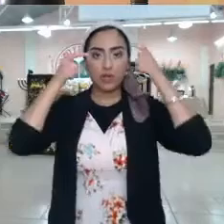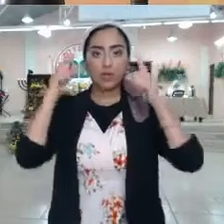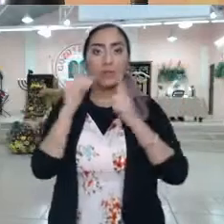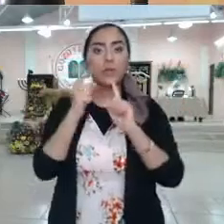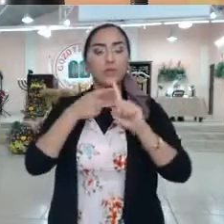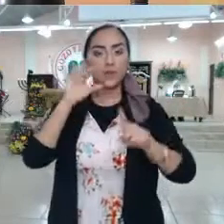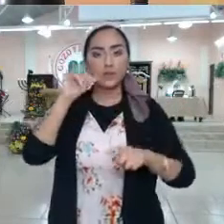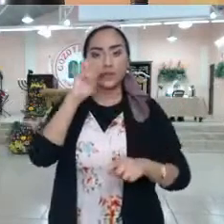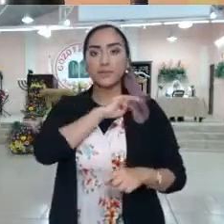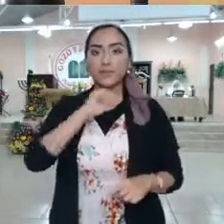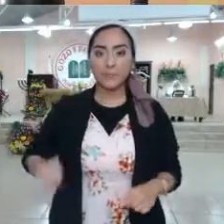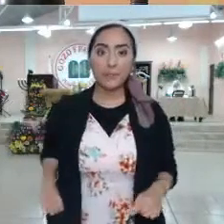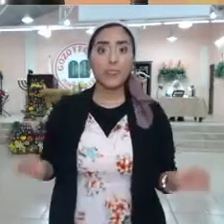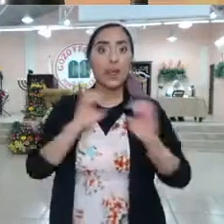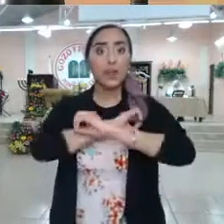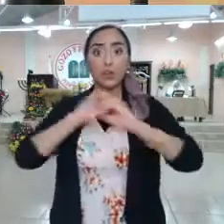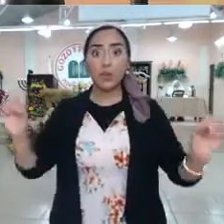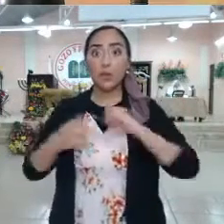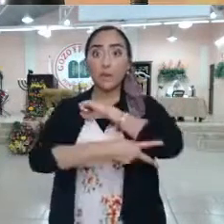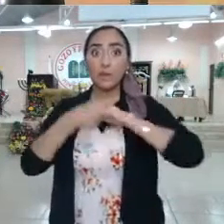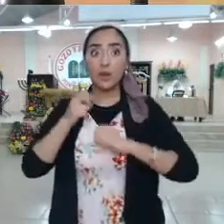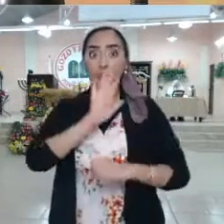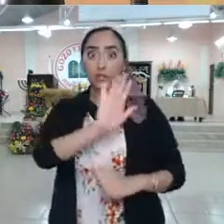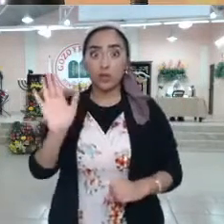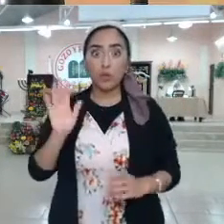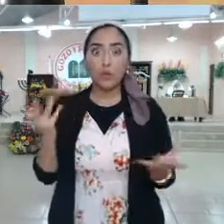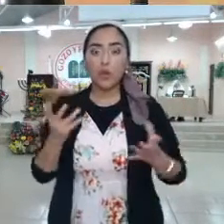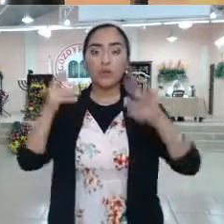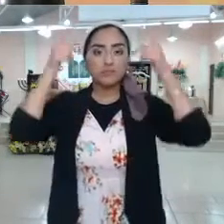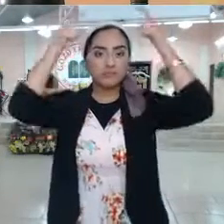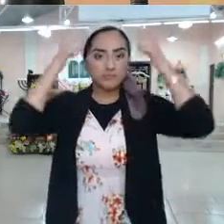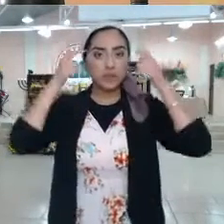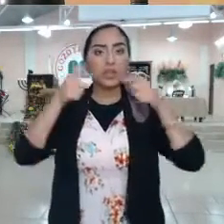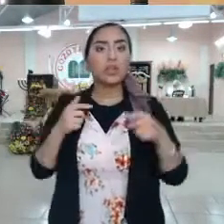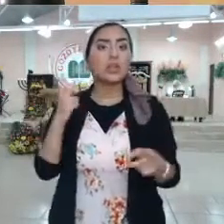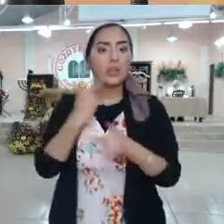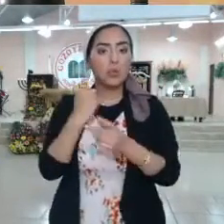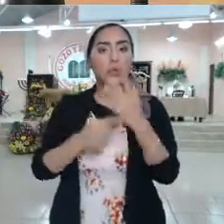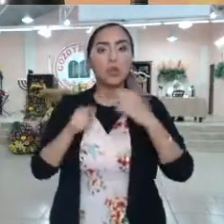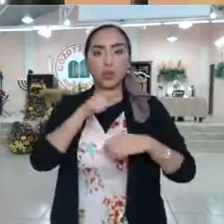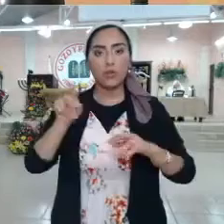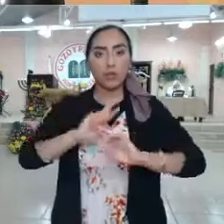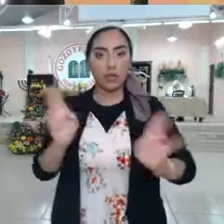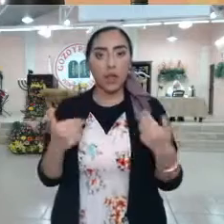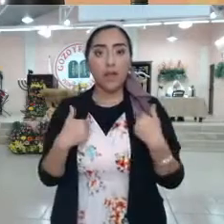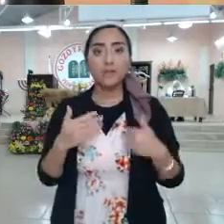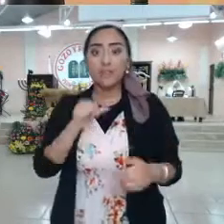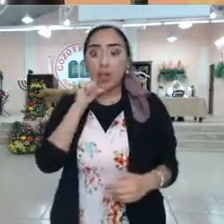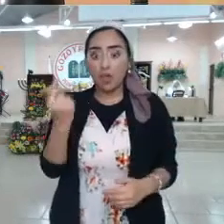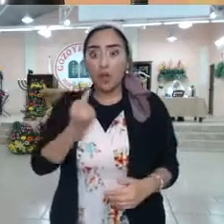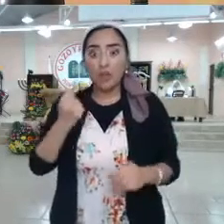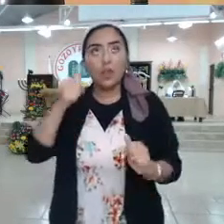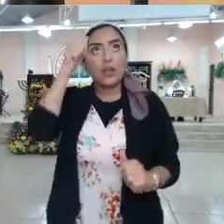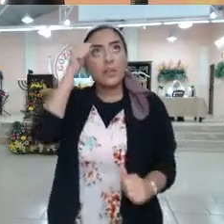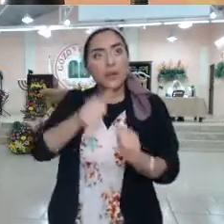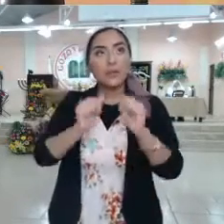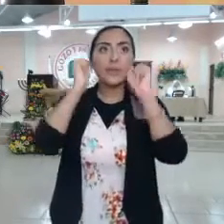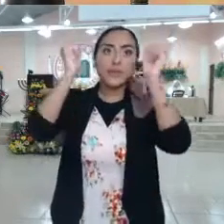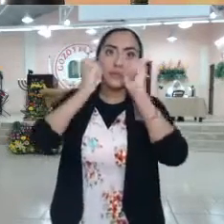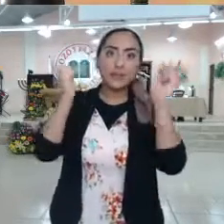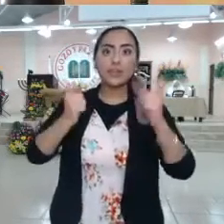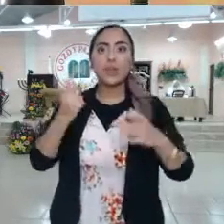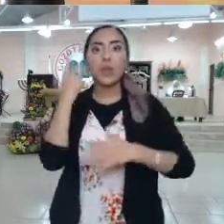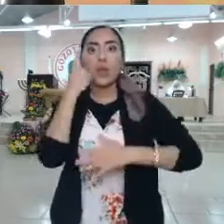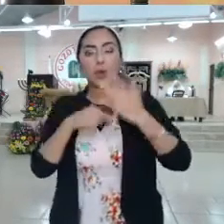crown. Words from Yahshua HaMashiach, may no one steal your. So keep what you have. not only